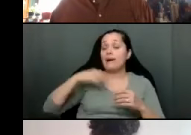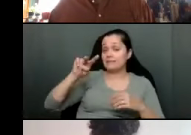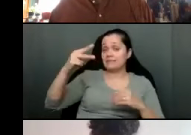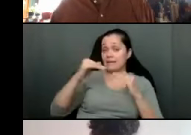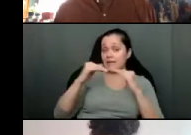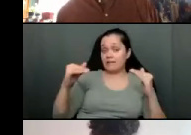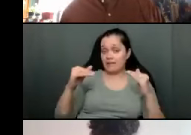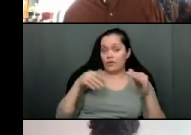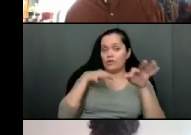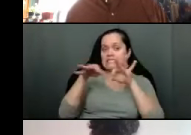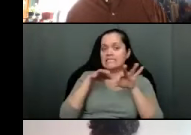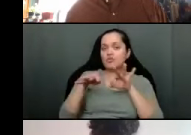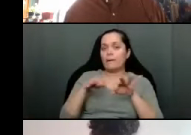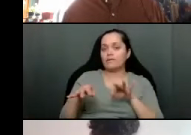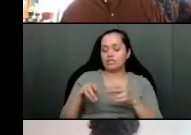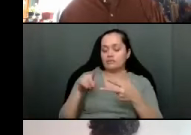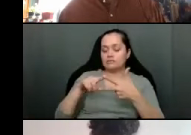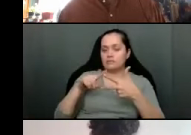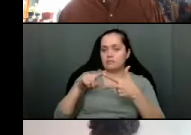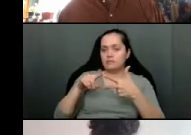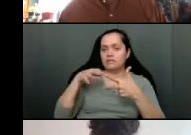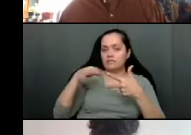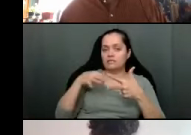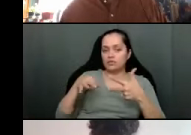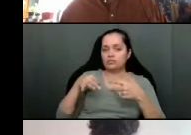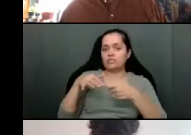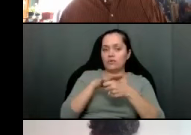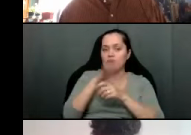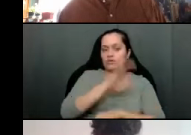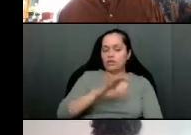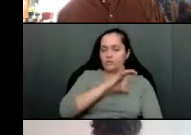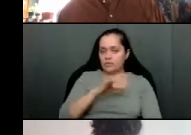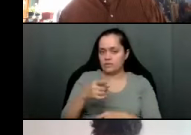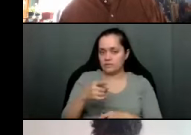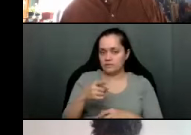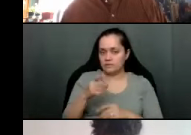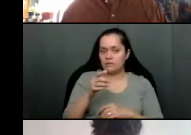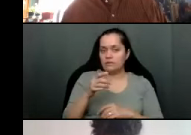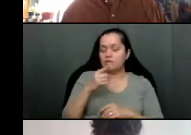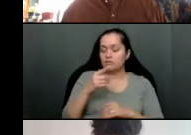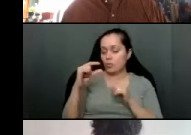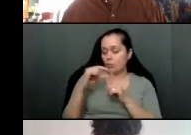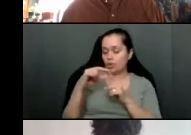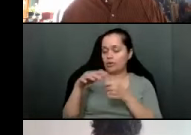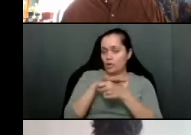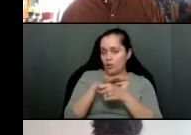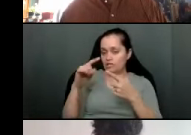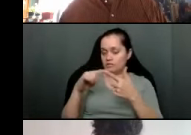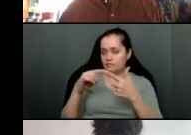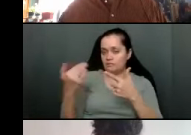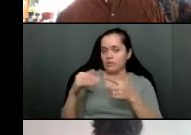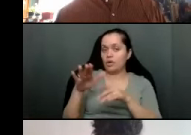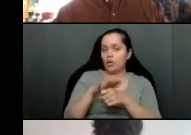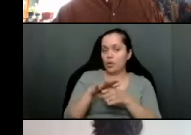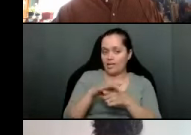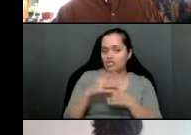is the description of locational characteristics. There's the word location again,